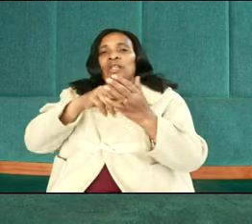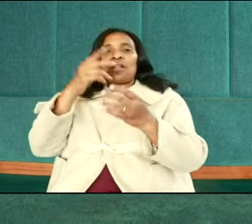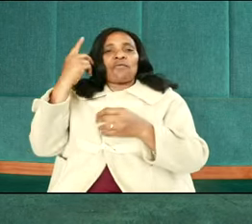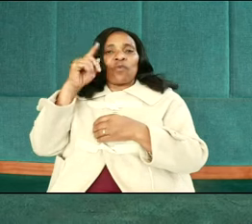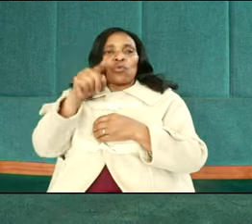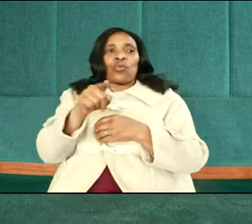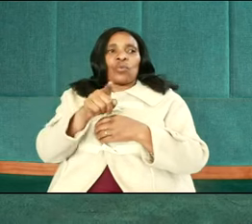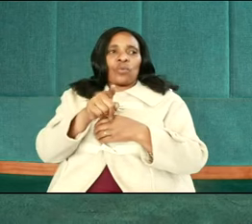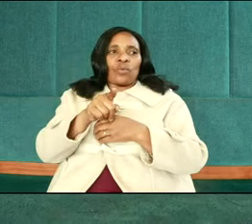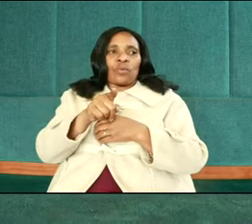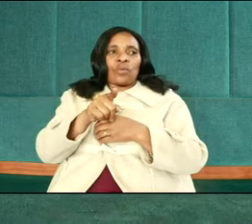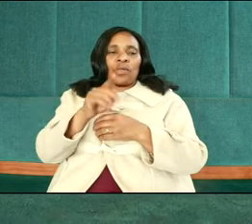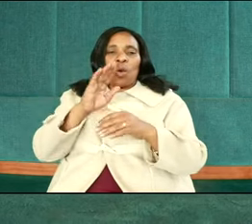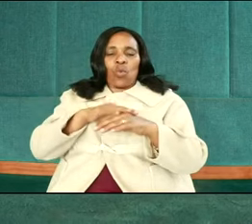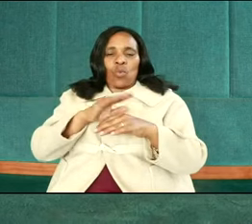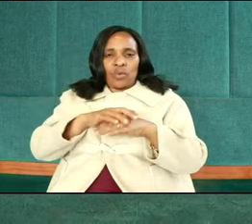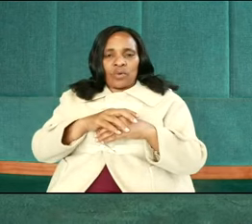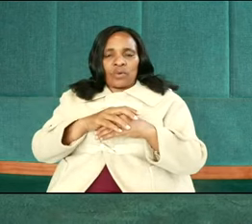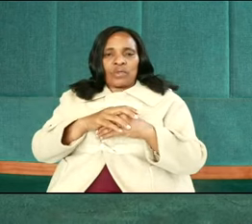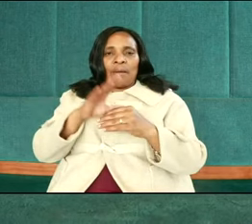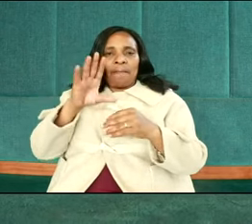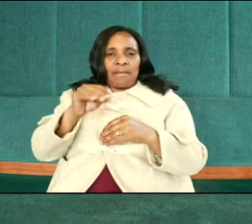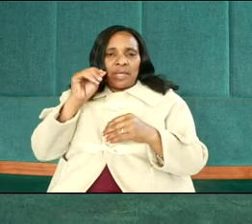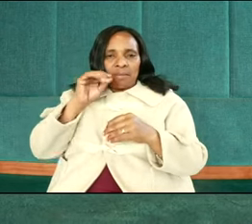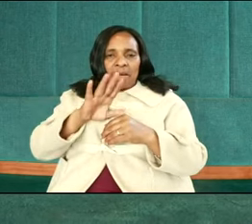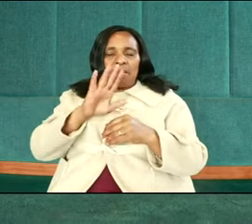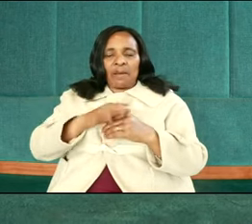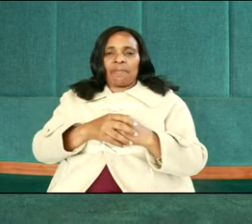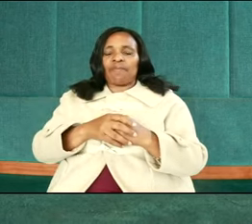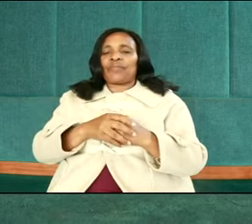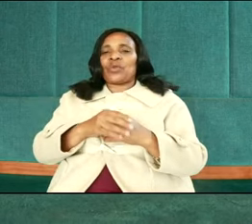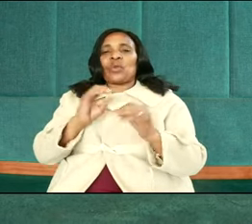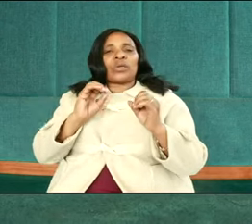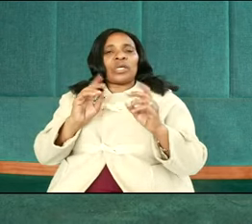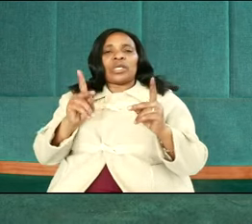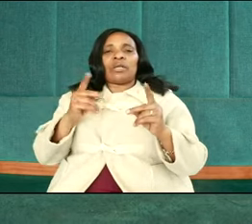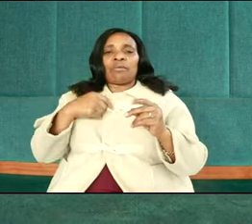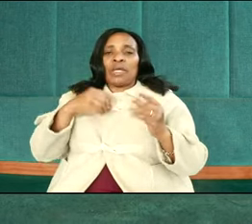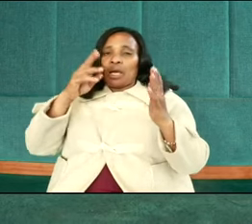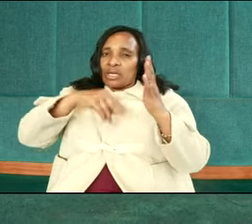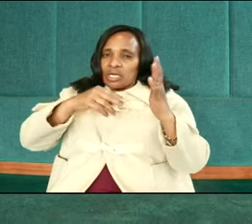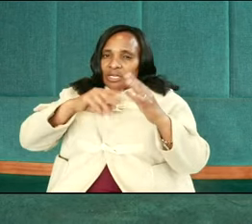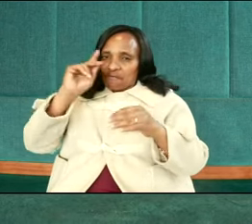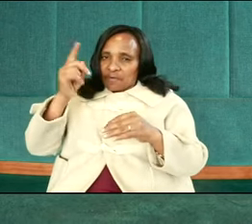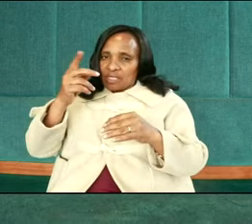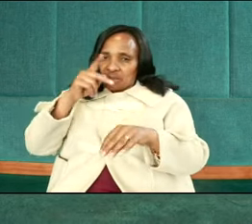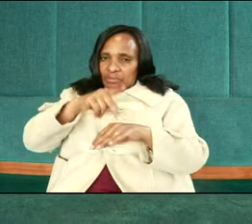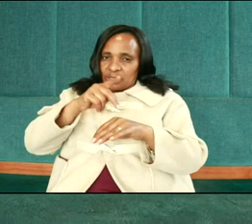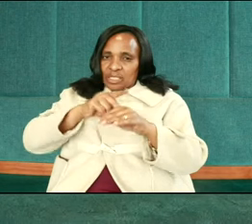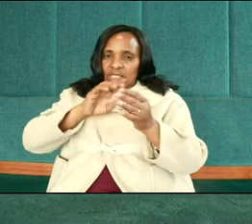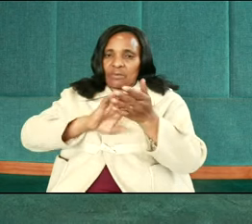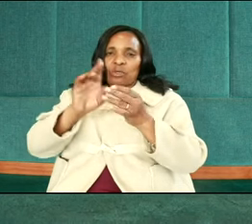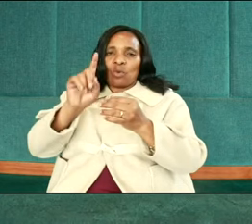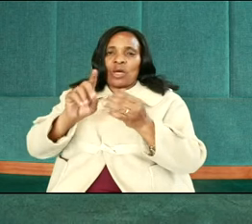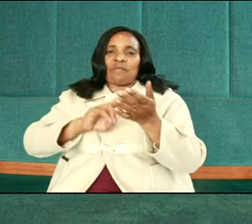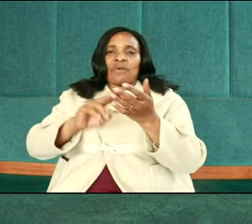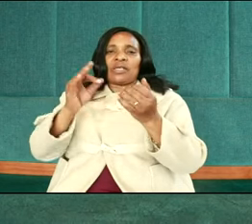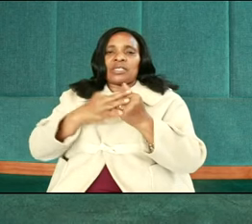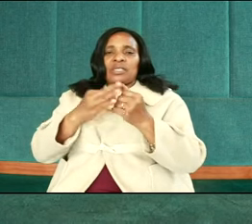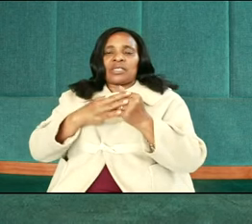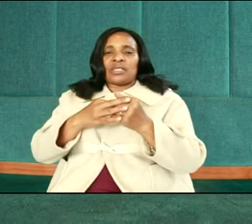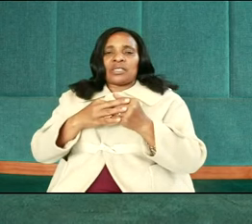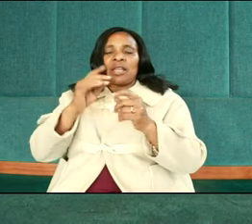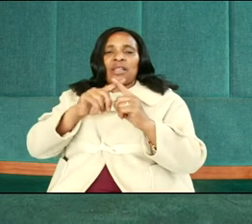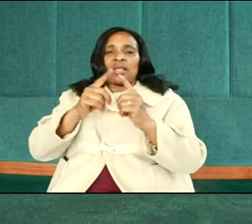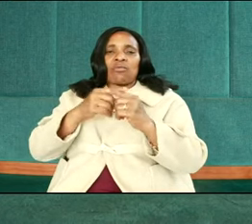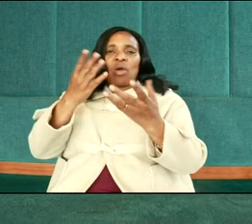No, that's a good one. Why don't you pick your favorite, Kimberly? Okay. I'll read 1 Peter 1, verse 8. "Though you have not